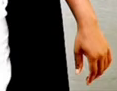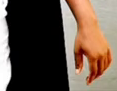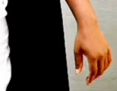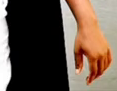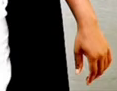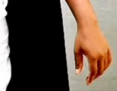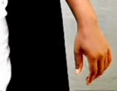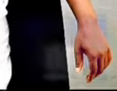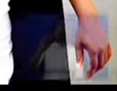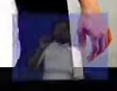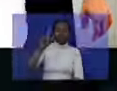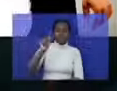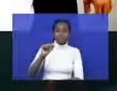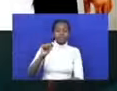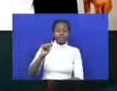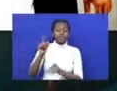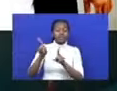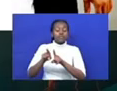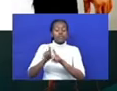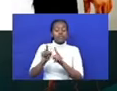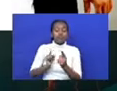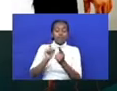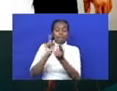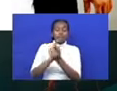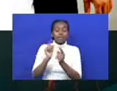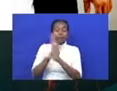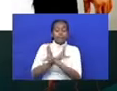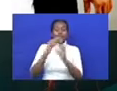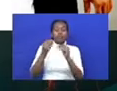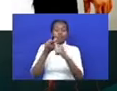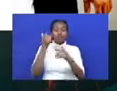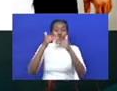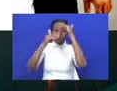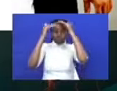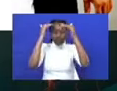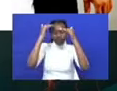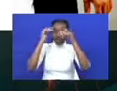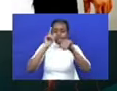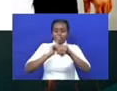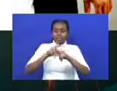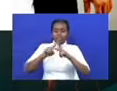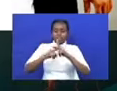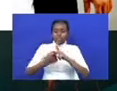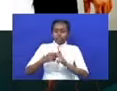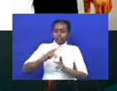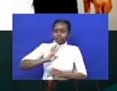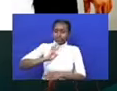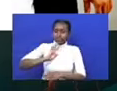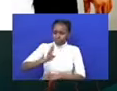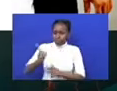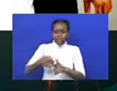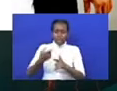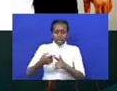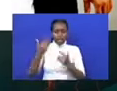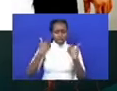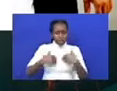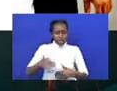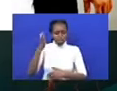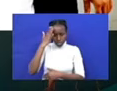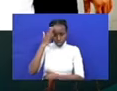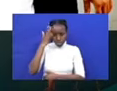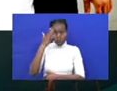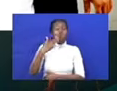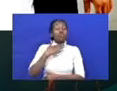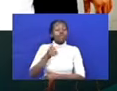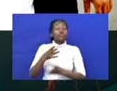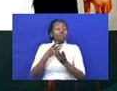the president of this university. And when we started talking, I said, sir, I want solutions for the kingdom. Don't